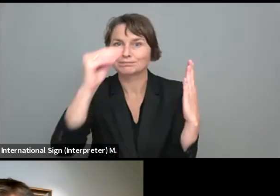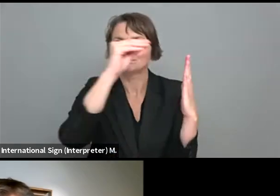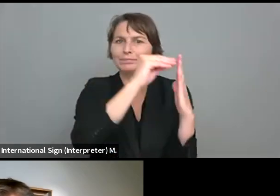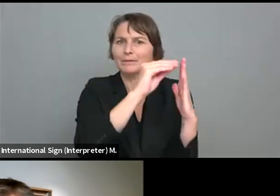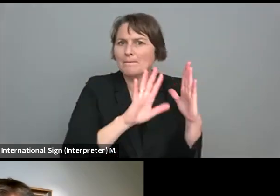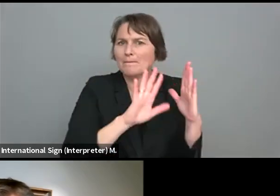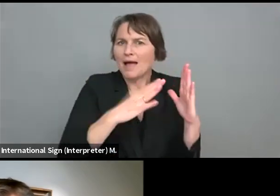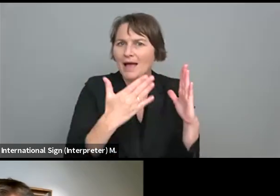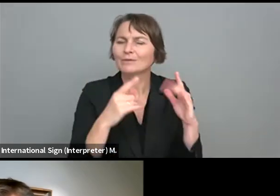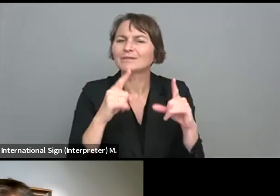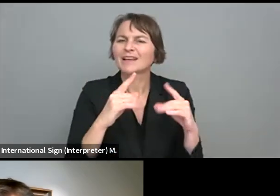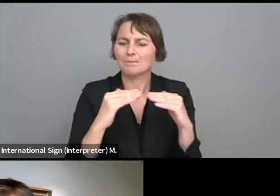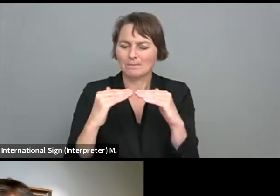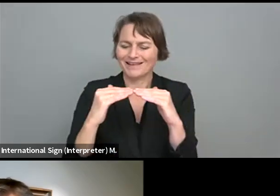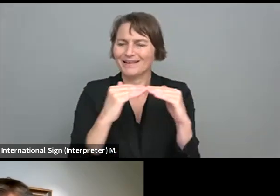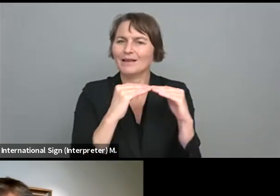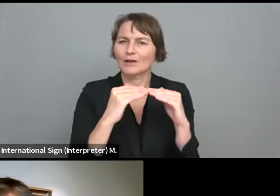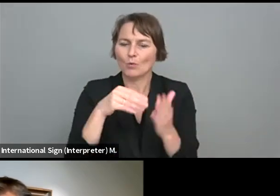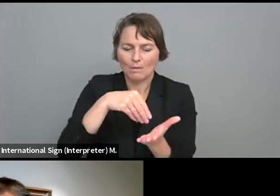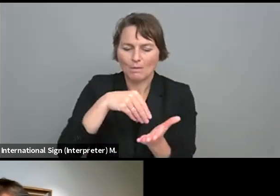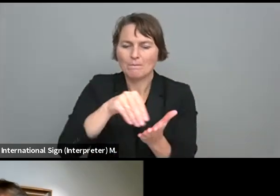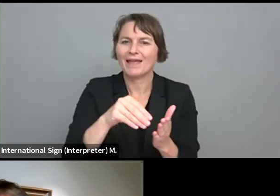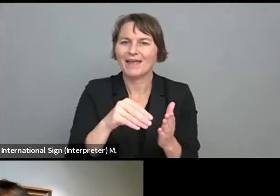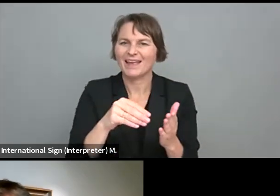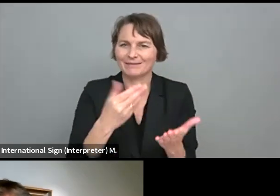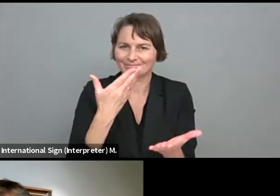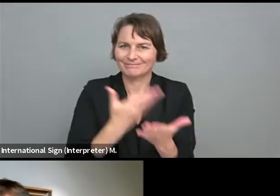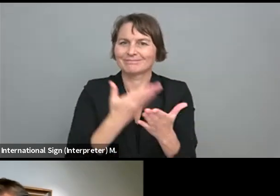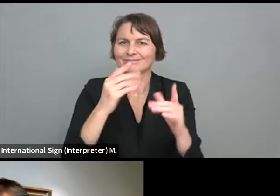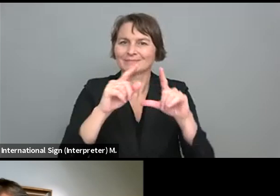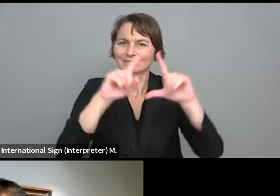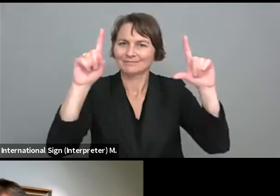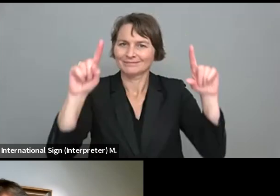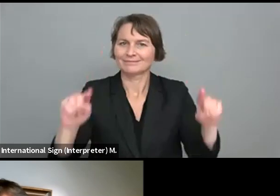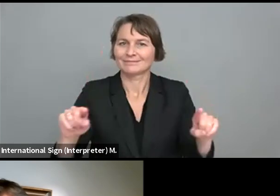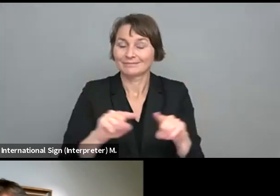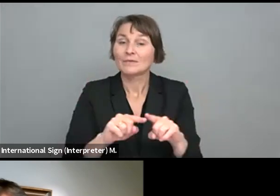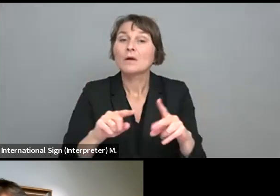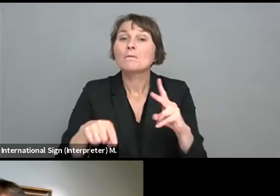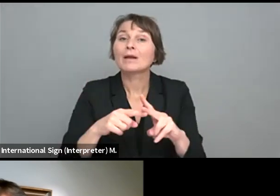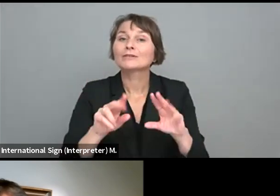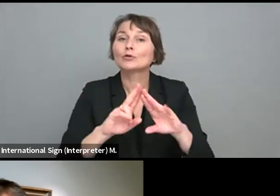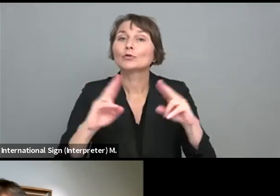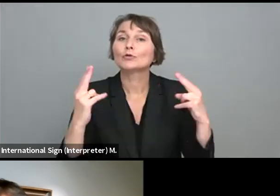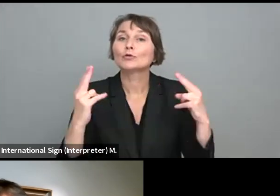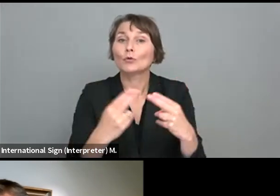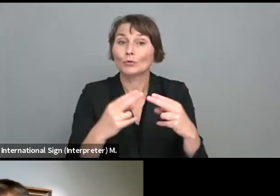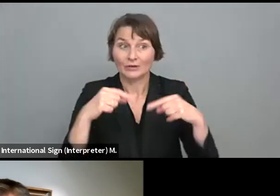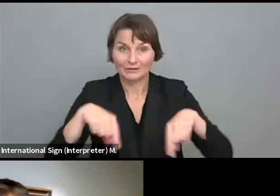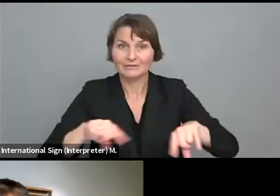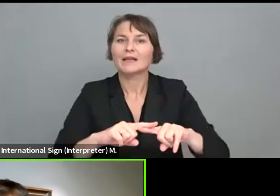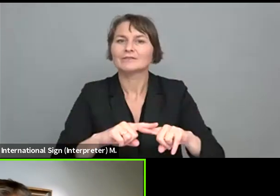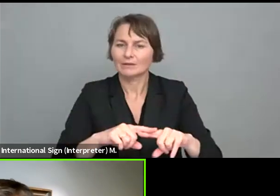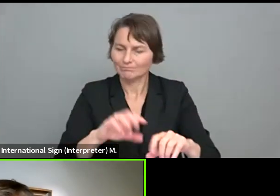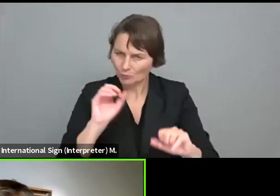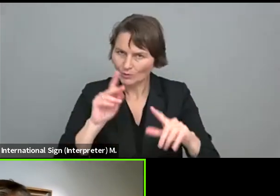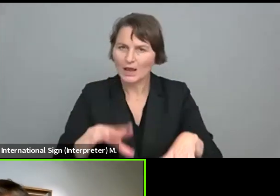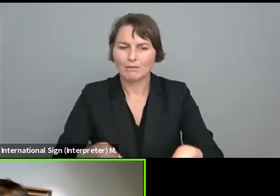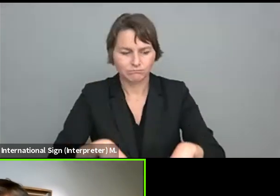certification law and, of course, the UN resolution on International Equal Pay Day?